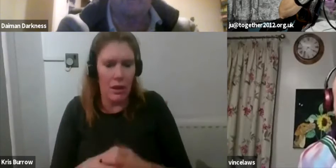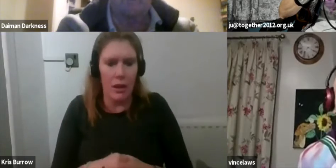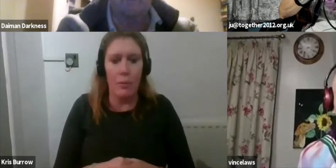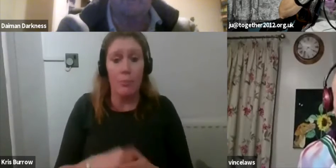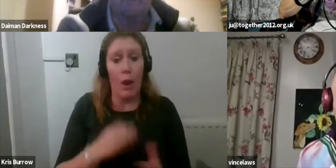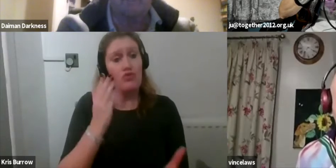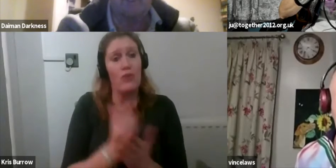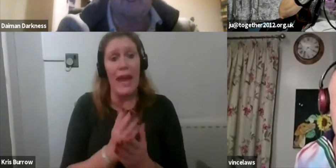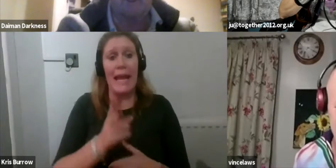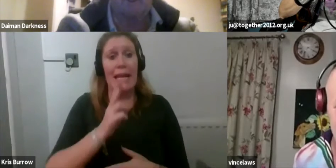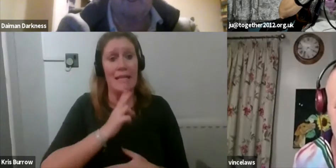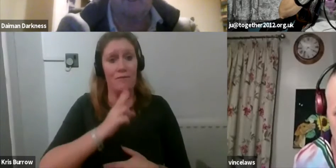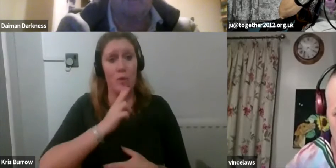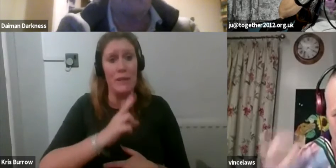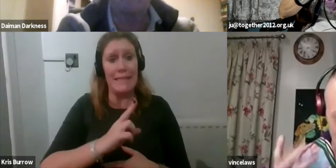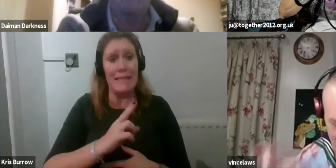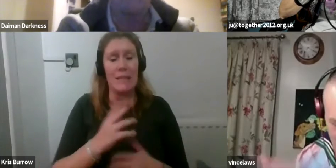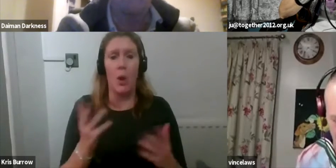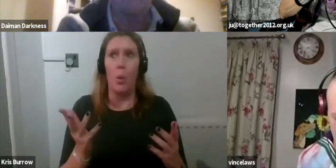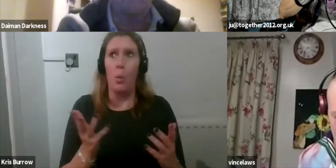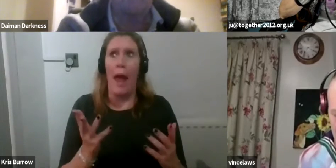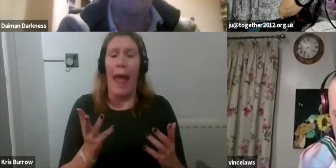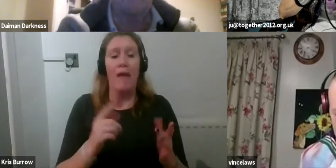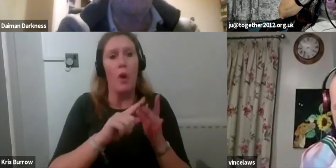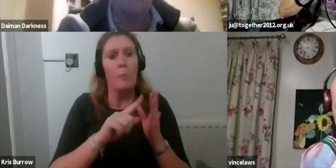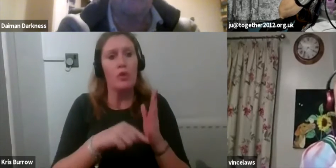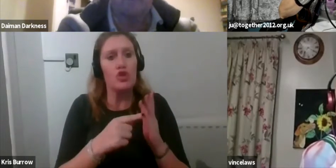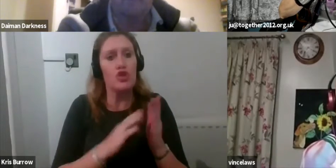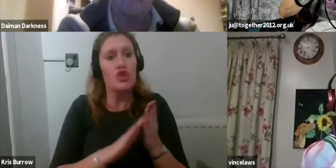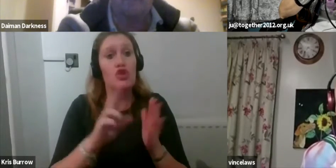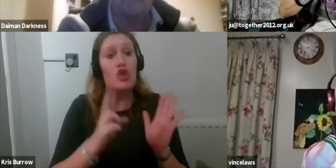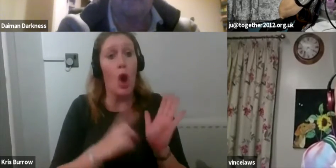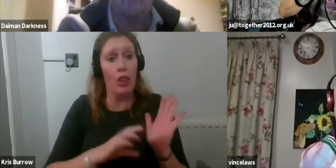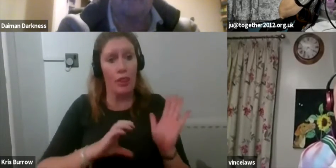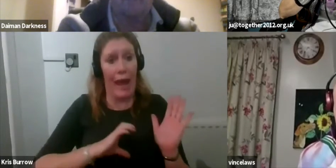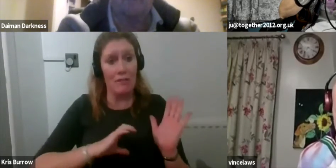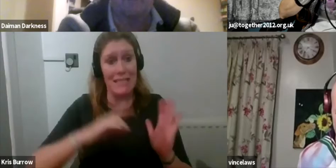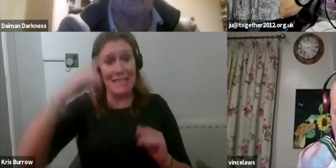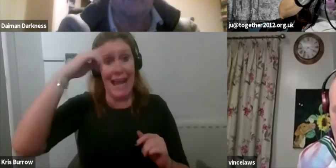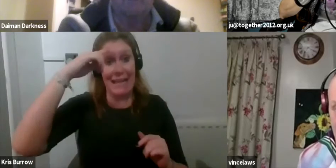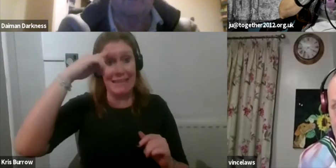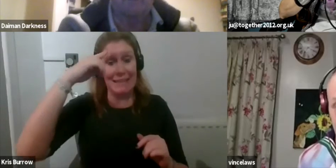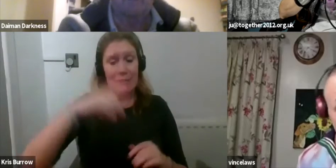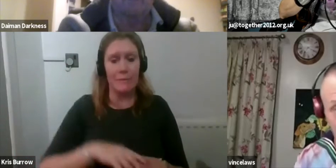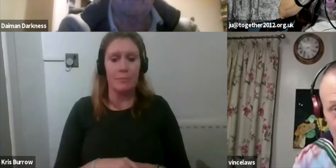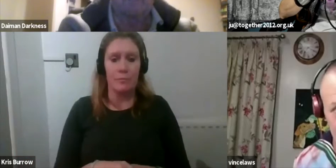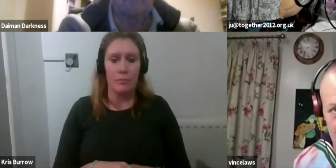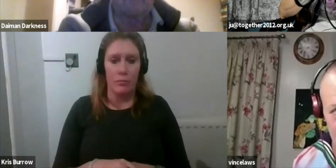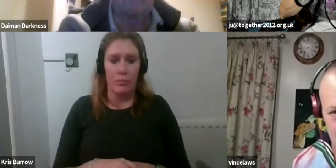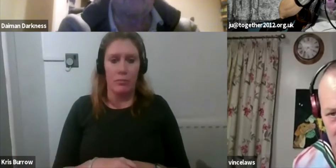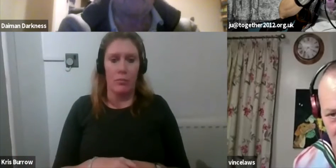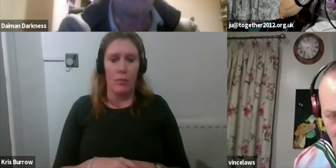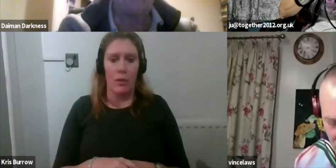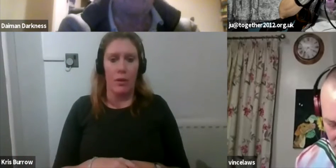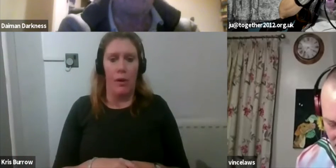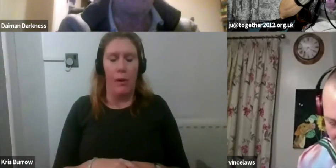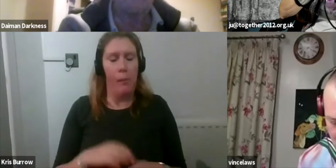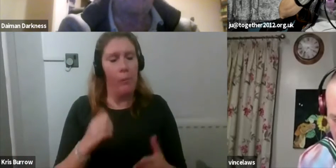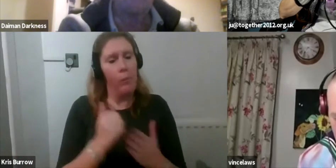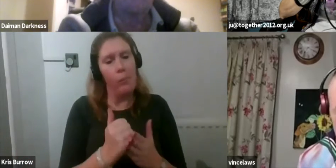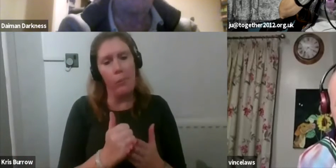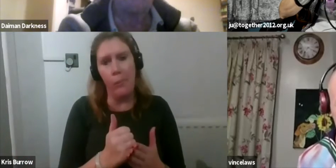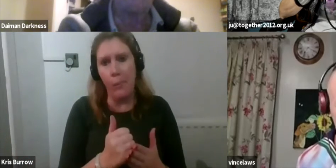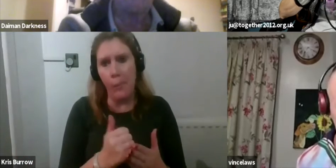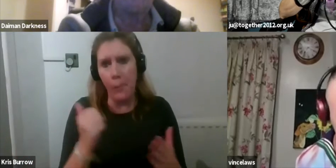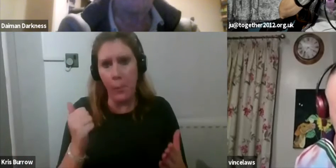in John Faust's head. So if you bear that in mind, that might make it easier. And great to hear Damien talking there